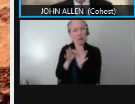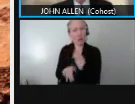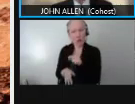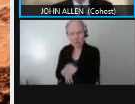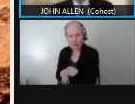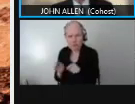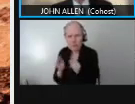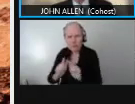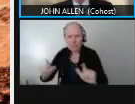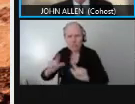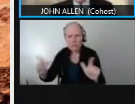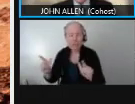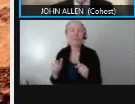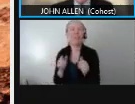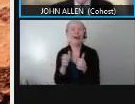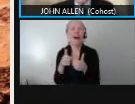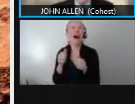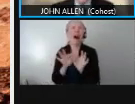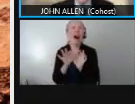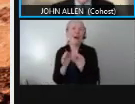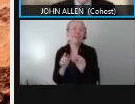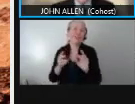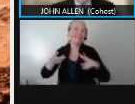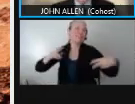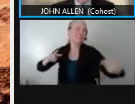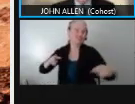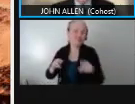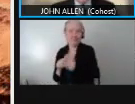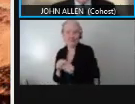can do just the opposite.